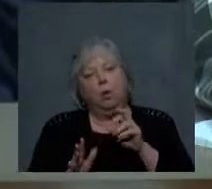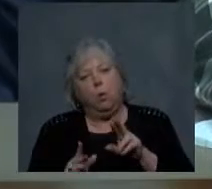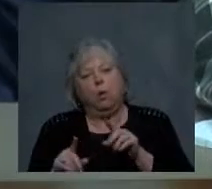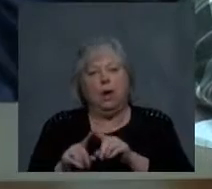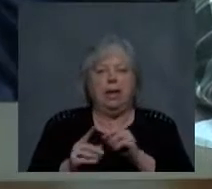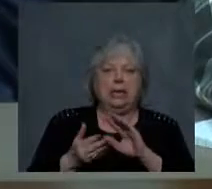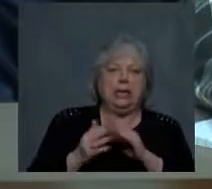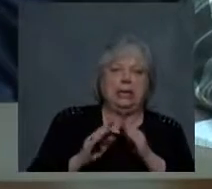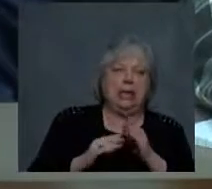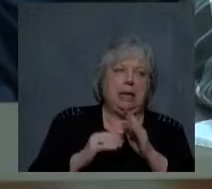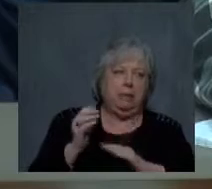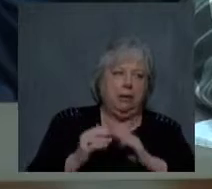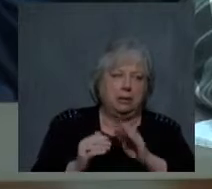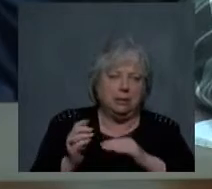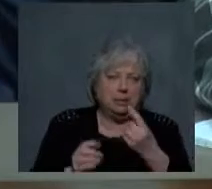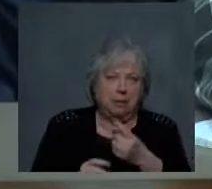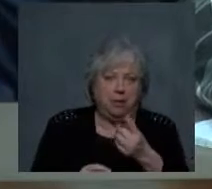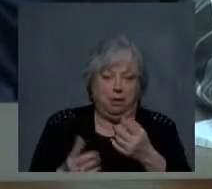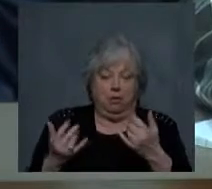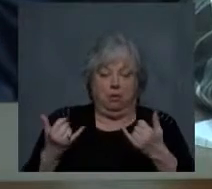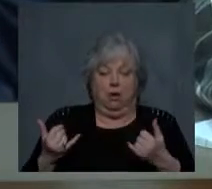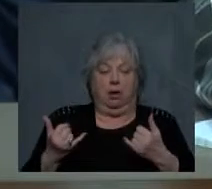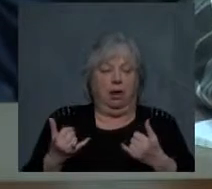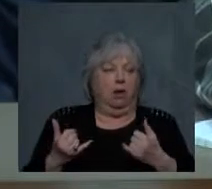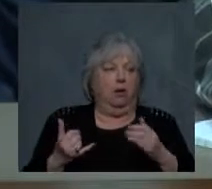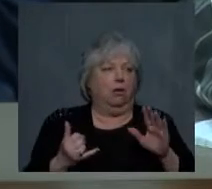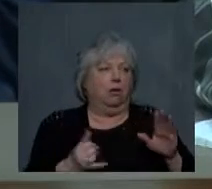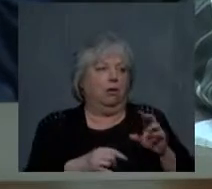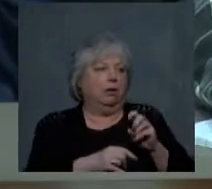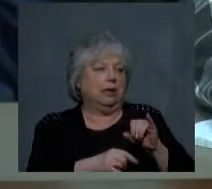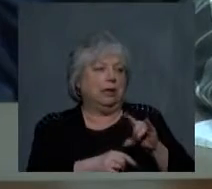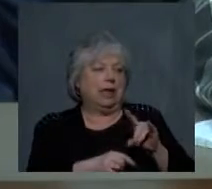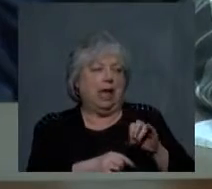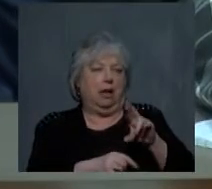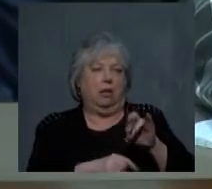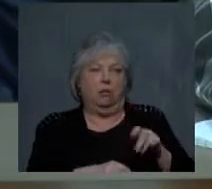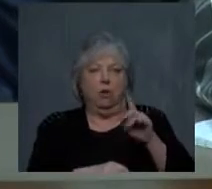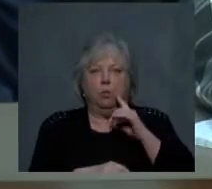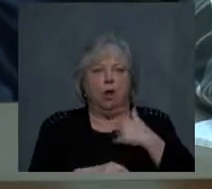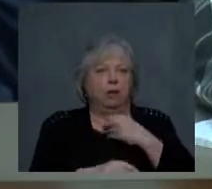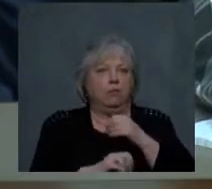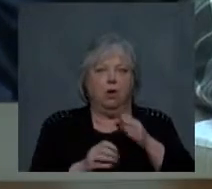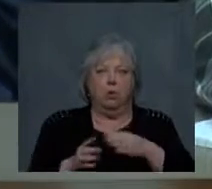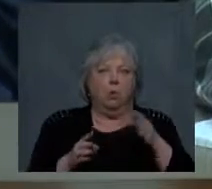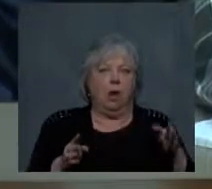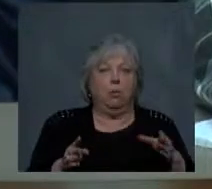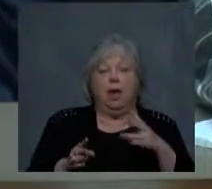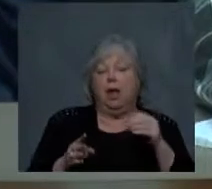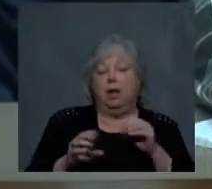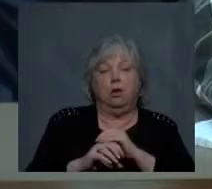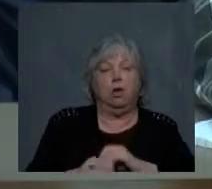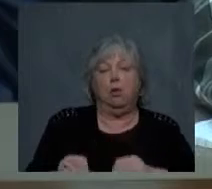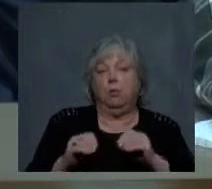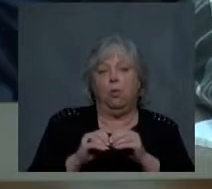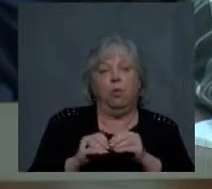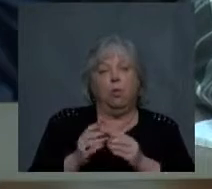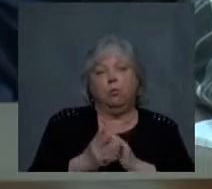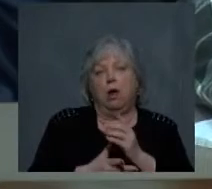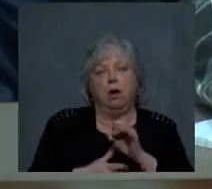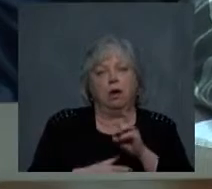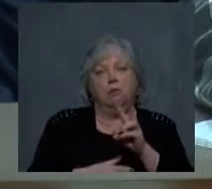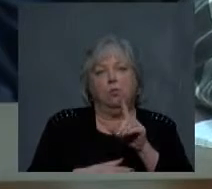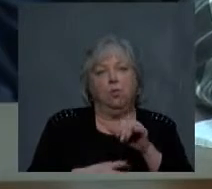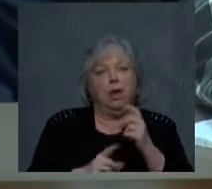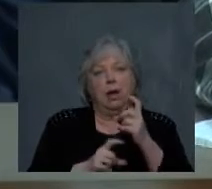comes through. So at this point, there would be no widening on her side of the road, nor would there be any additional right-of-way that's required. Okay. If at some point in the